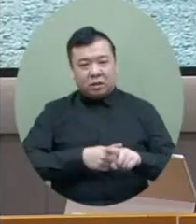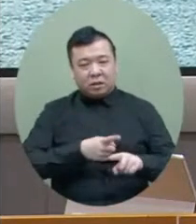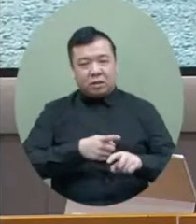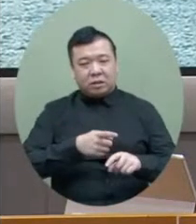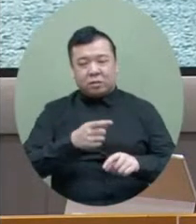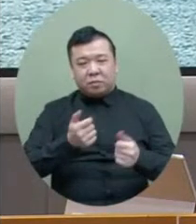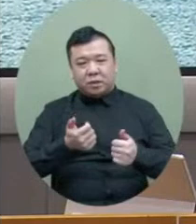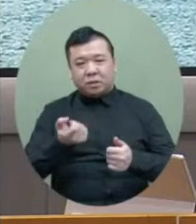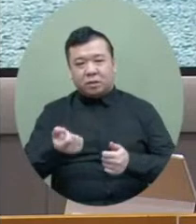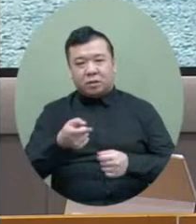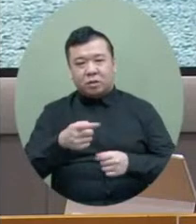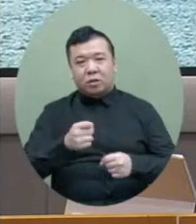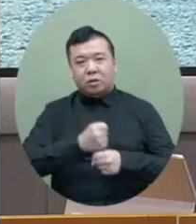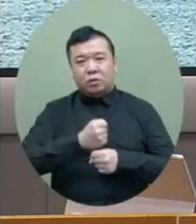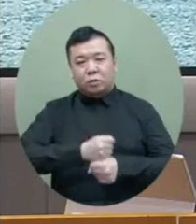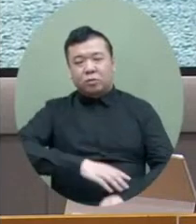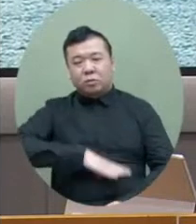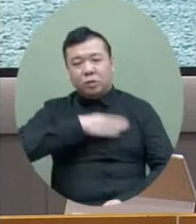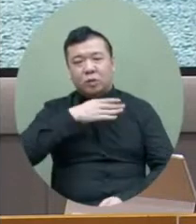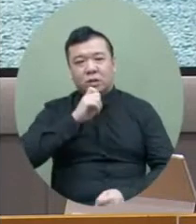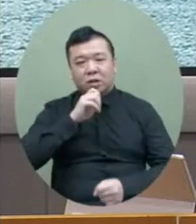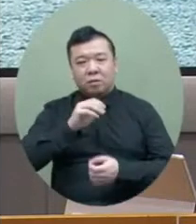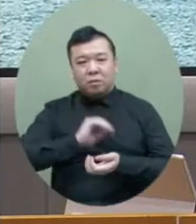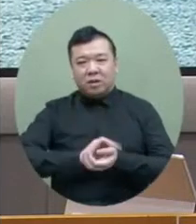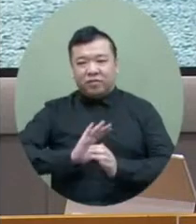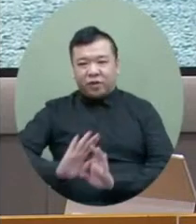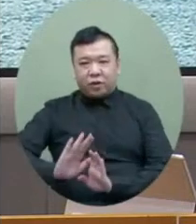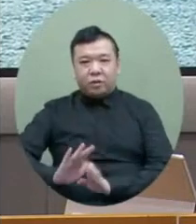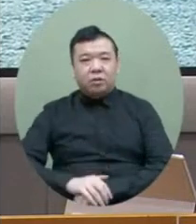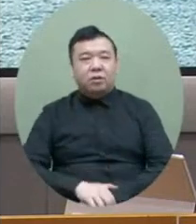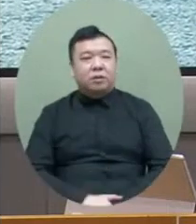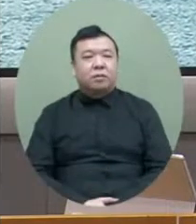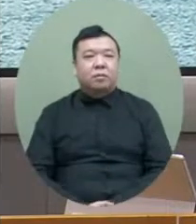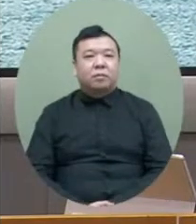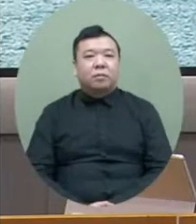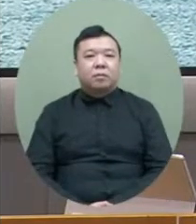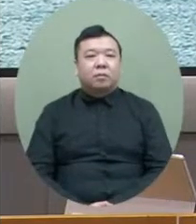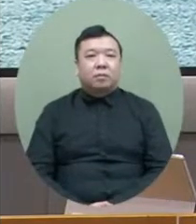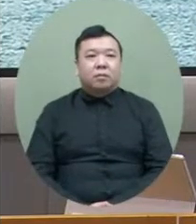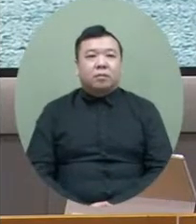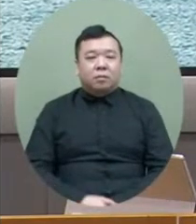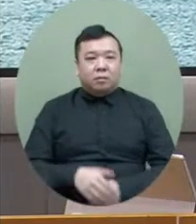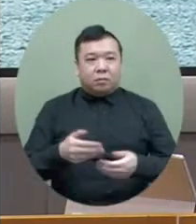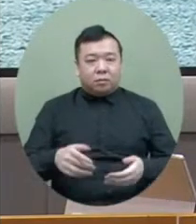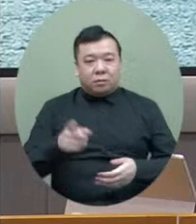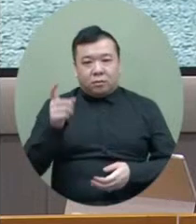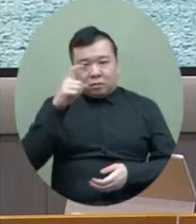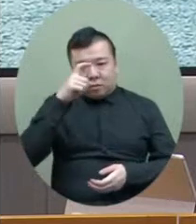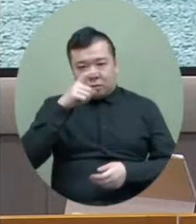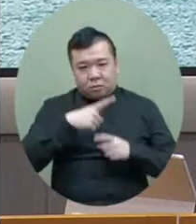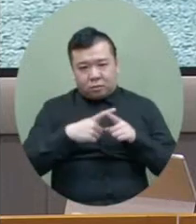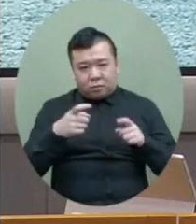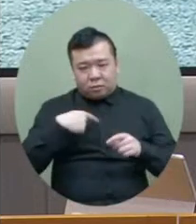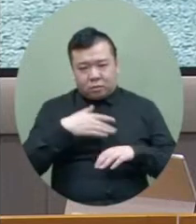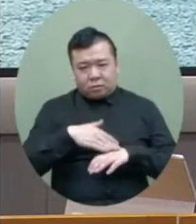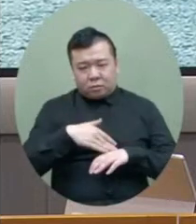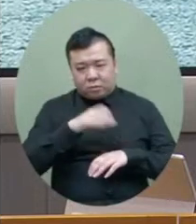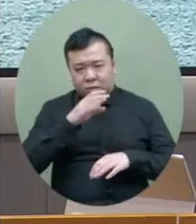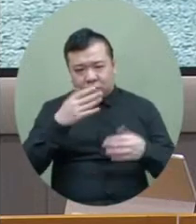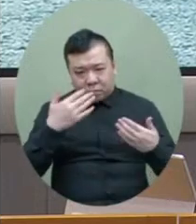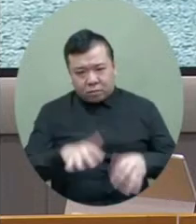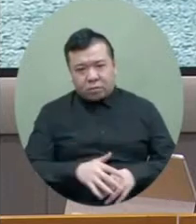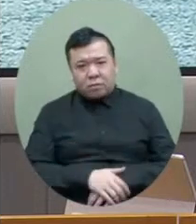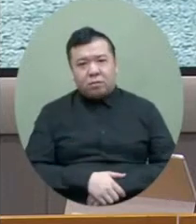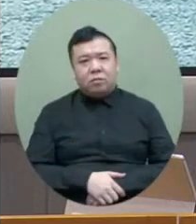The transmission risk to staff to other guests is quite low, as full precaution measures have been taken.